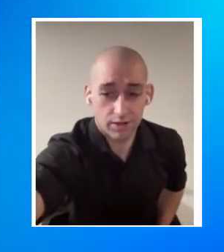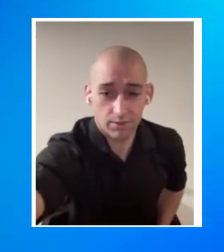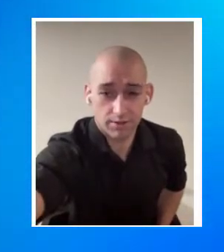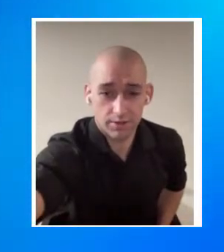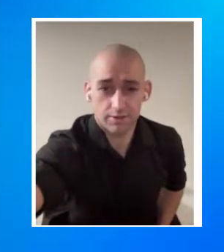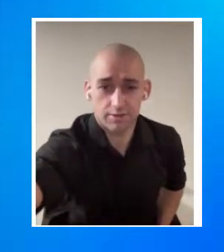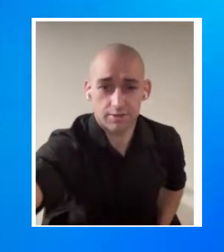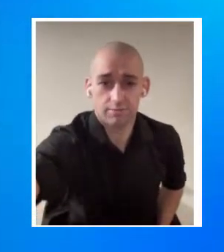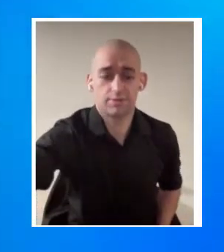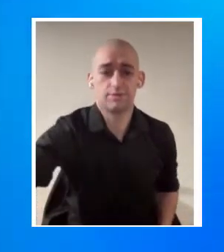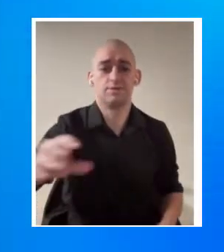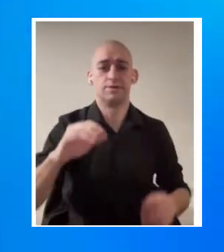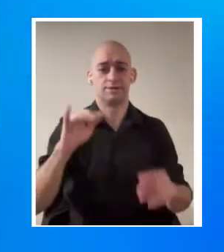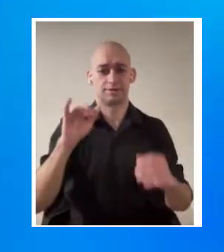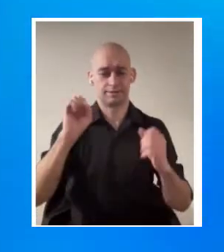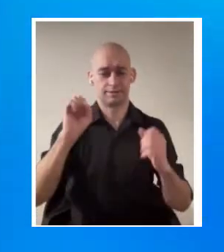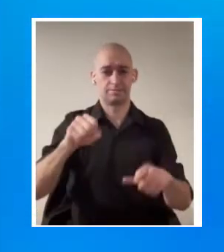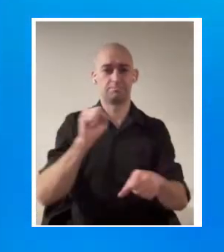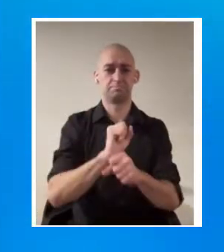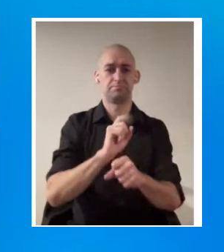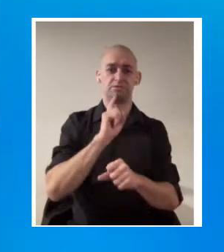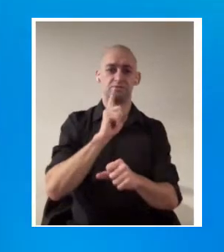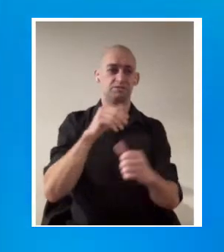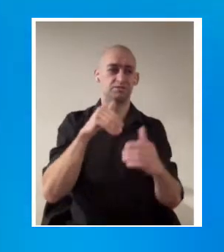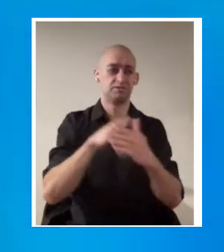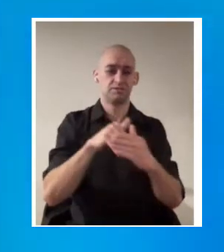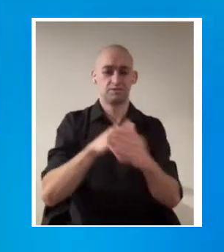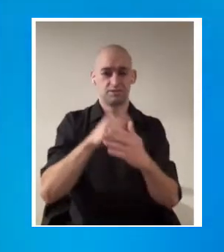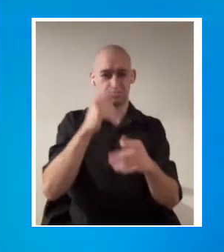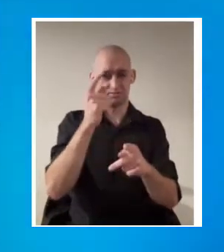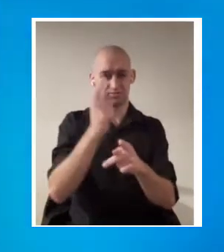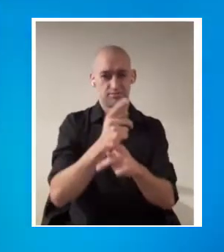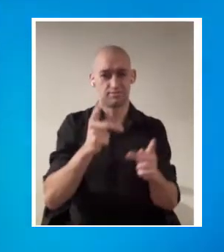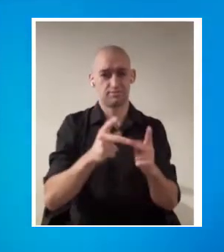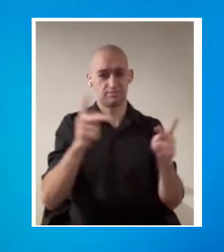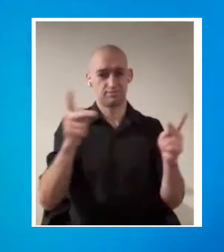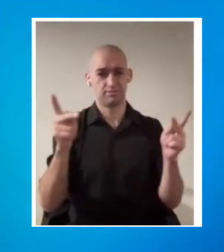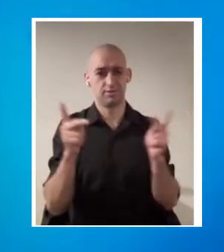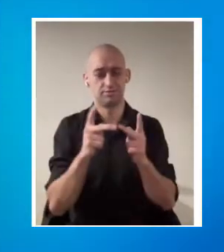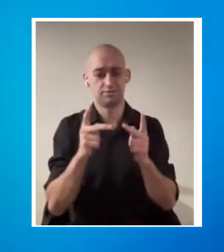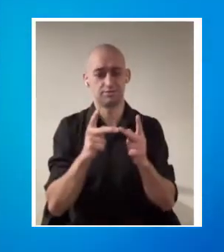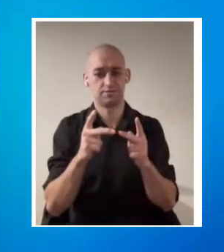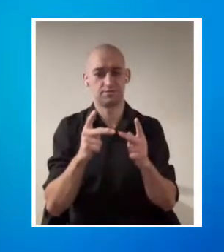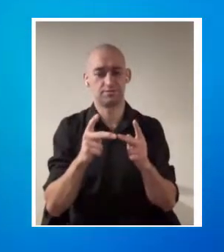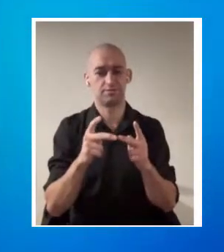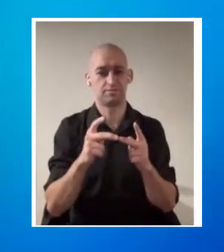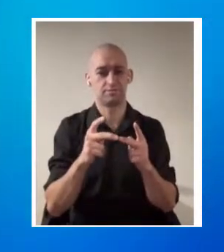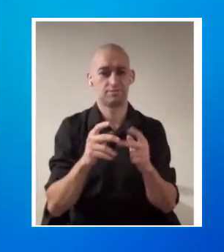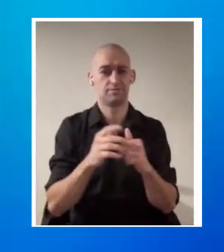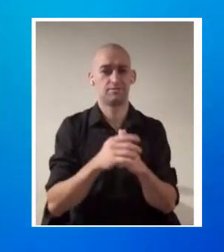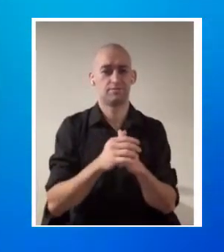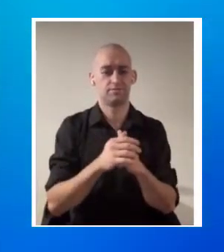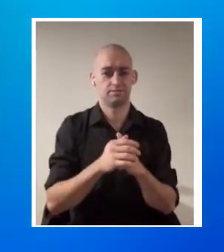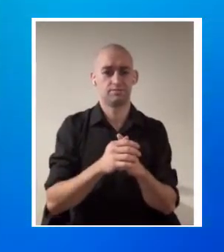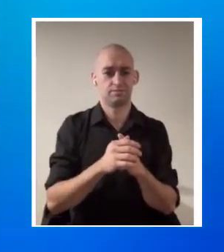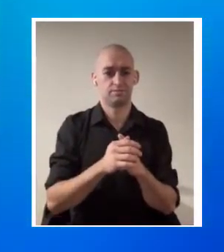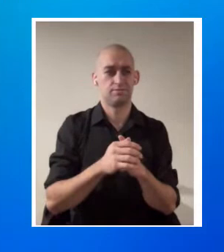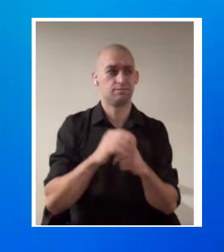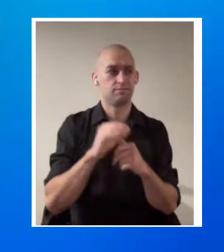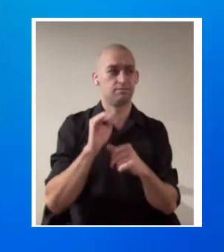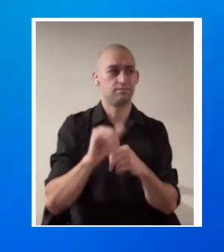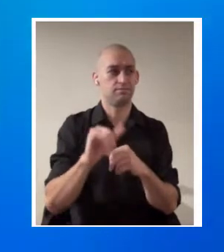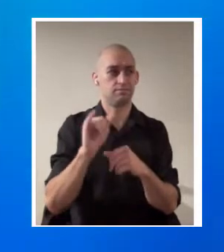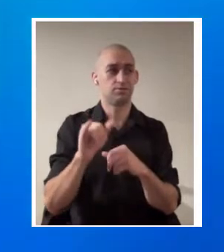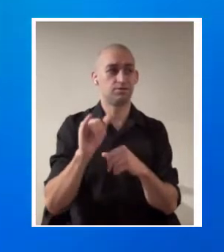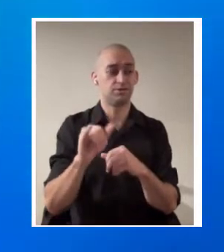we can ensure that we are in the right place. So for you, you'll be in two places. You'll be here on this